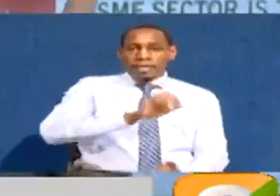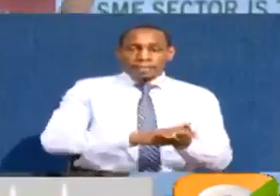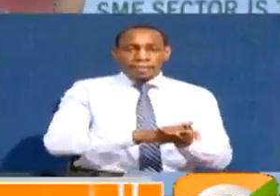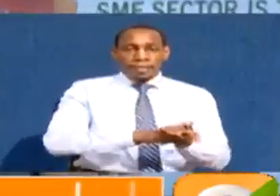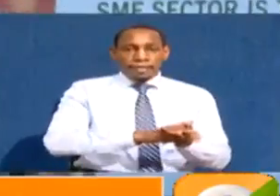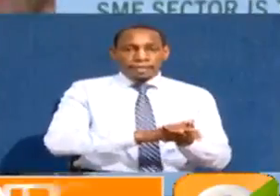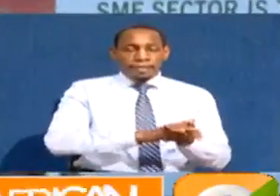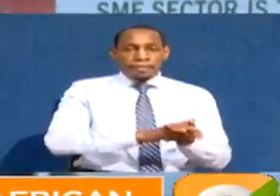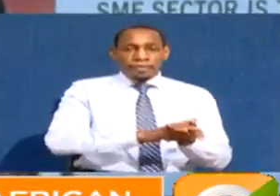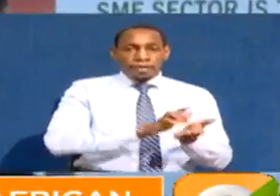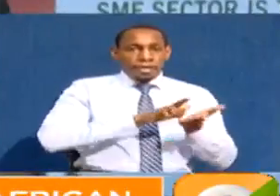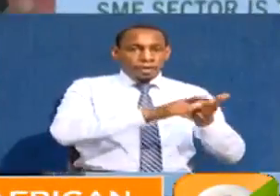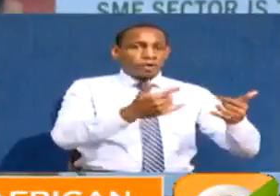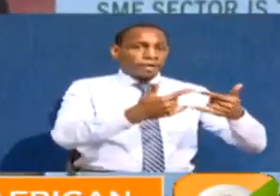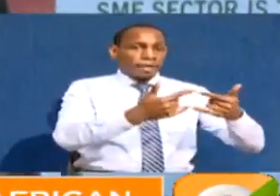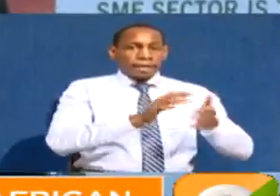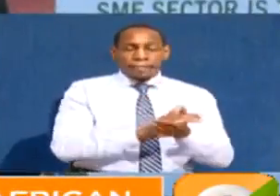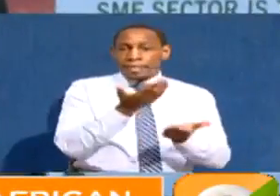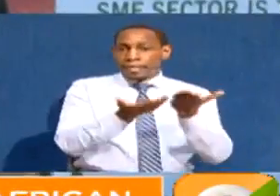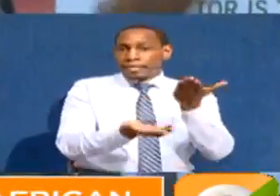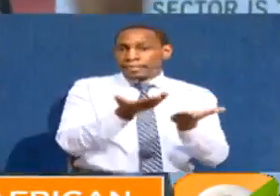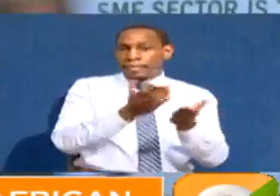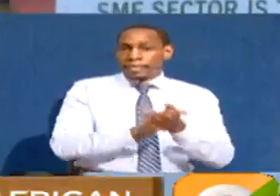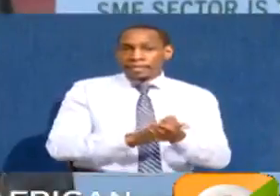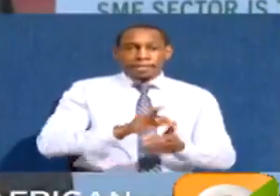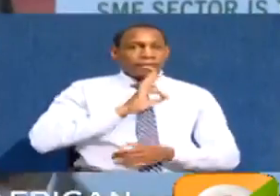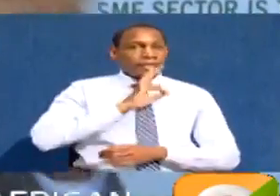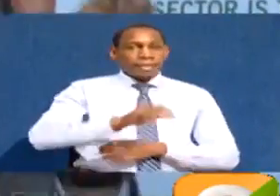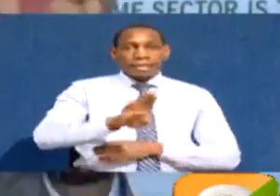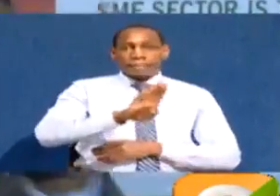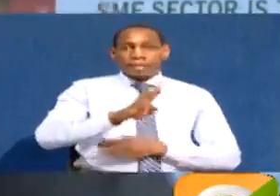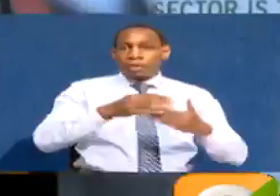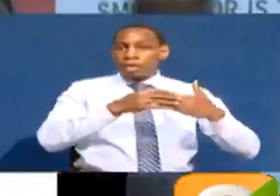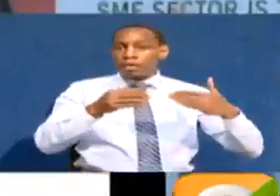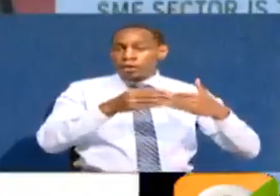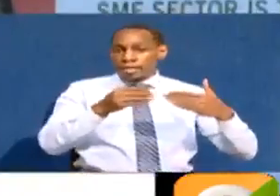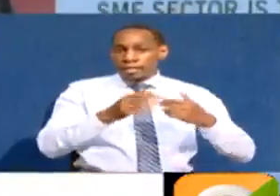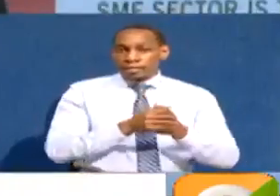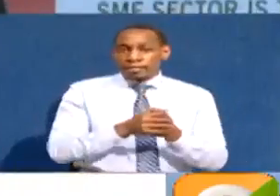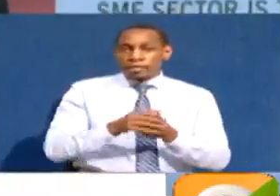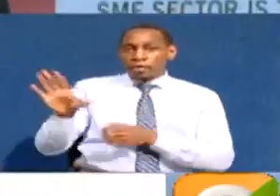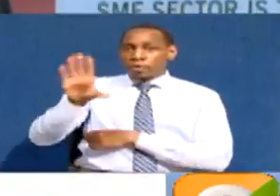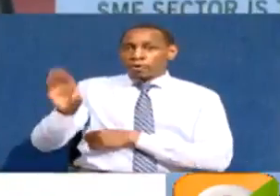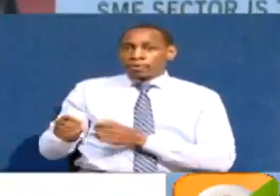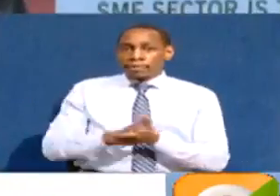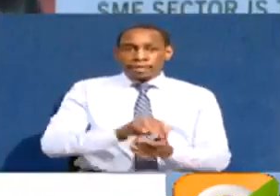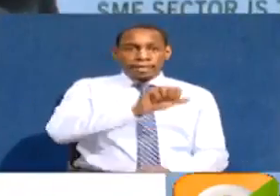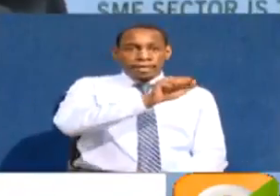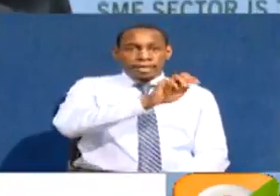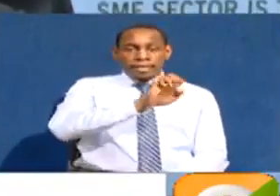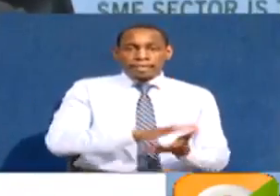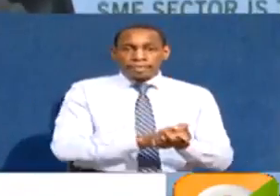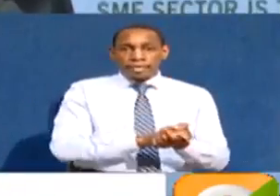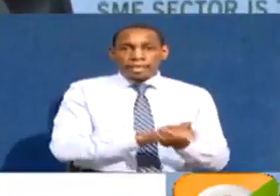gap was estimated to be around $300 billion in Africa, the SME financing